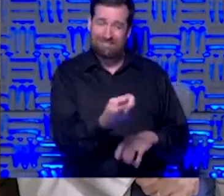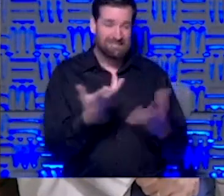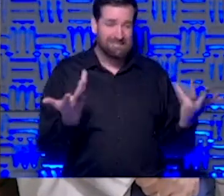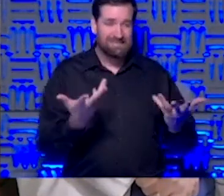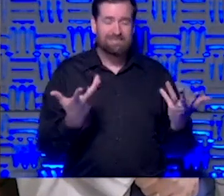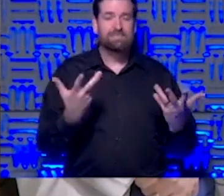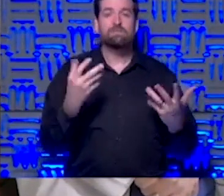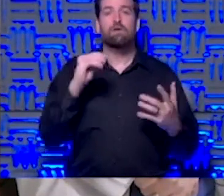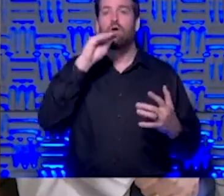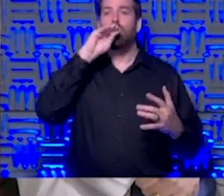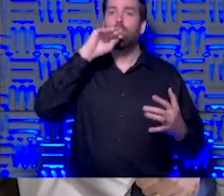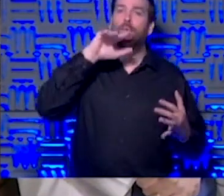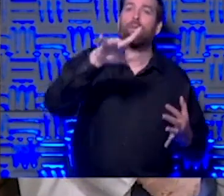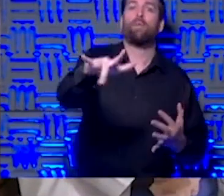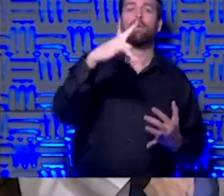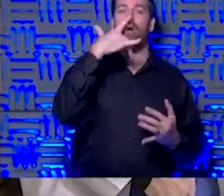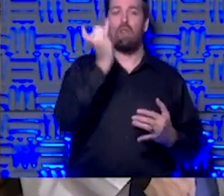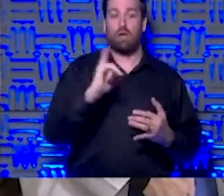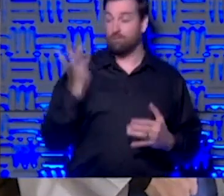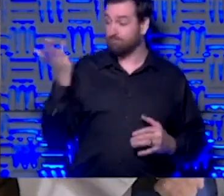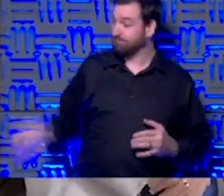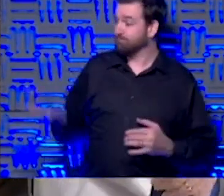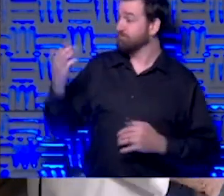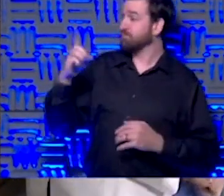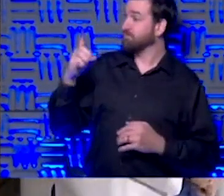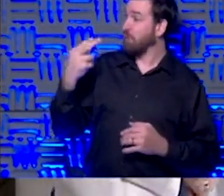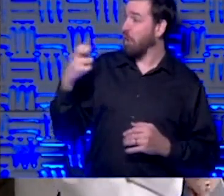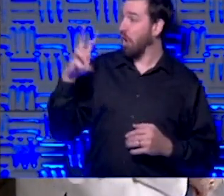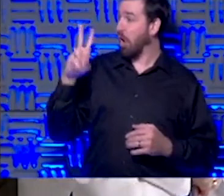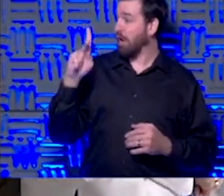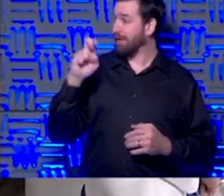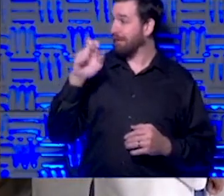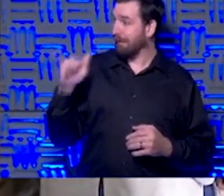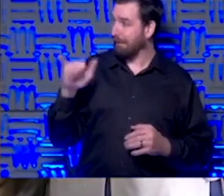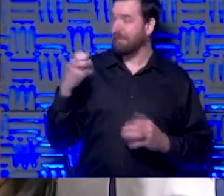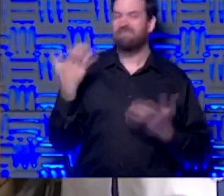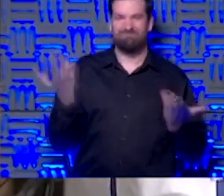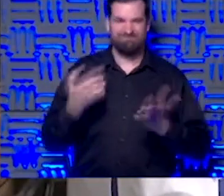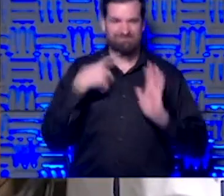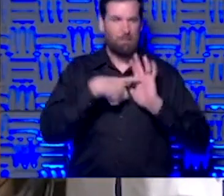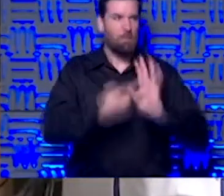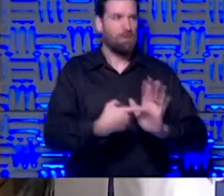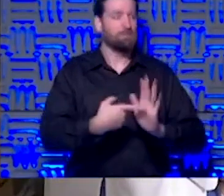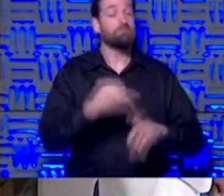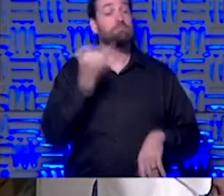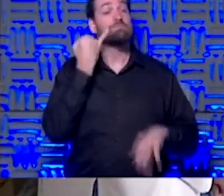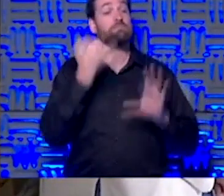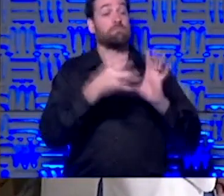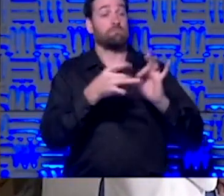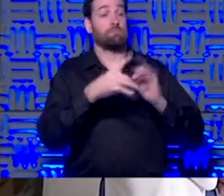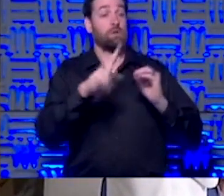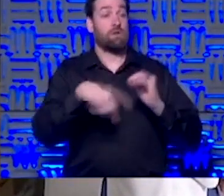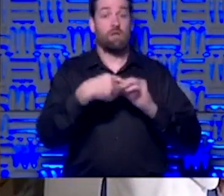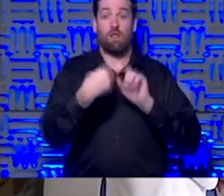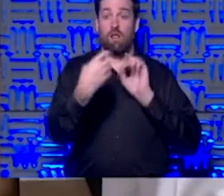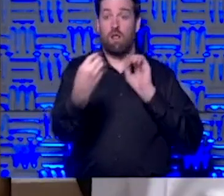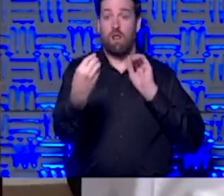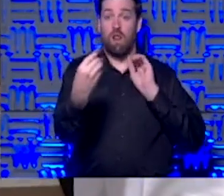breath cloud is like. And I'm here with my good friend, Hawkeye, and we're here to make a point, because if we start talking like this across from each